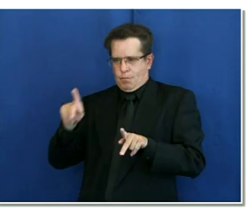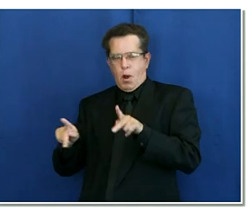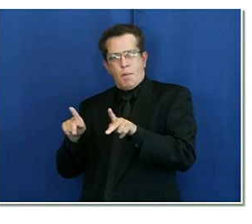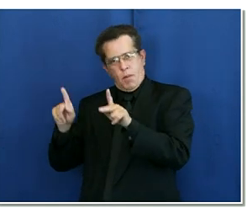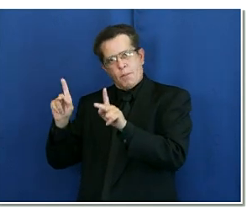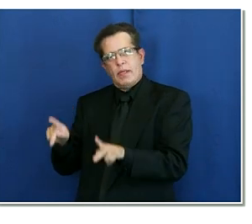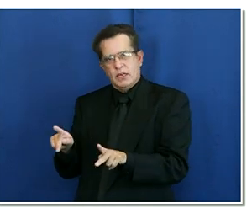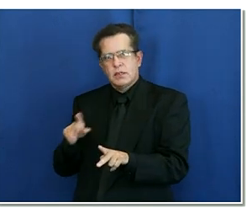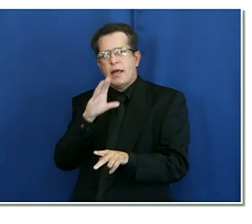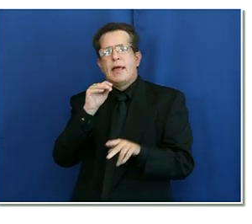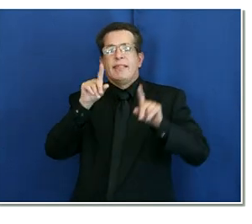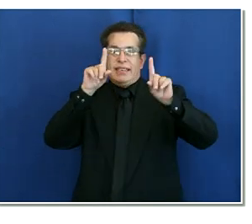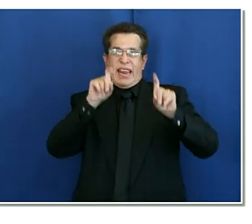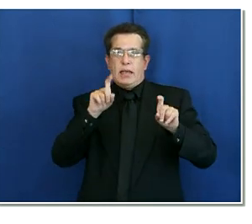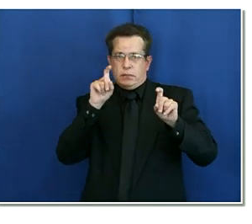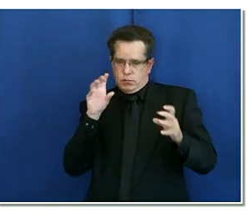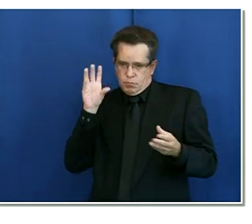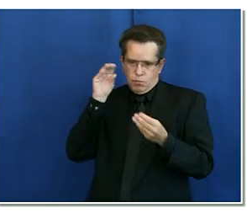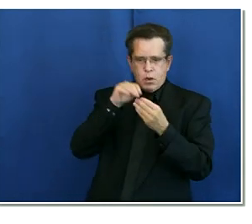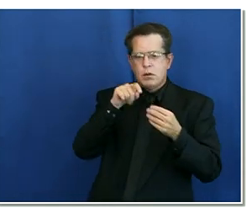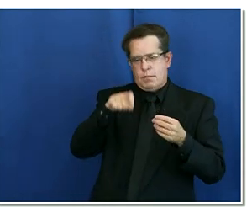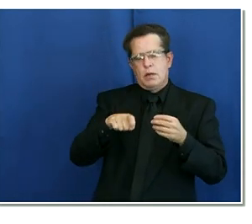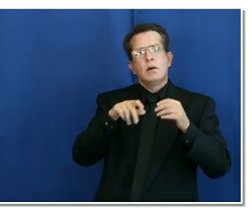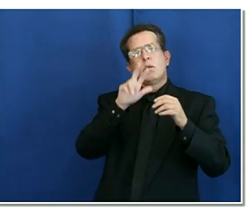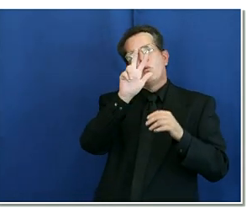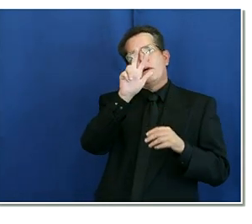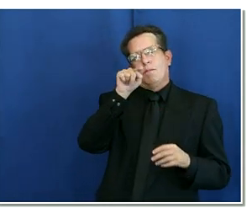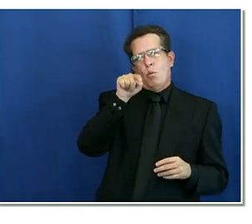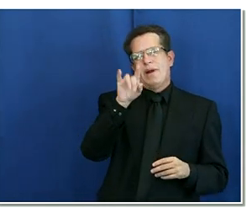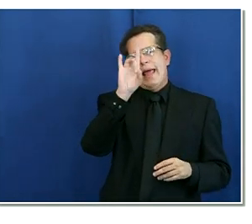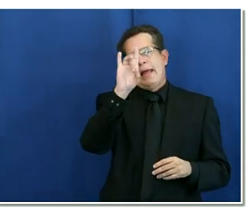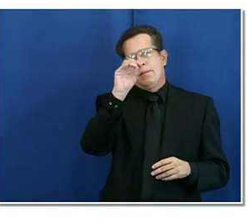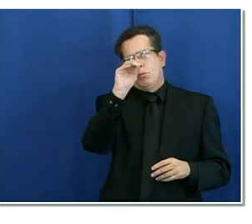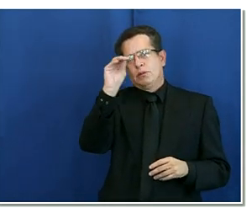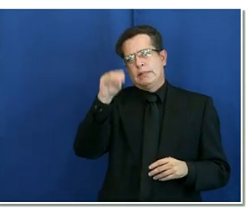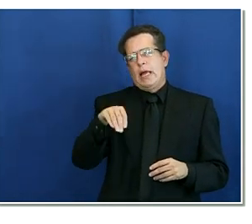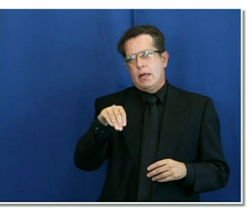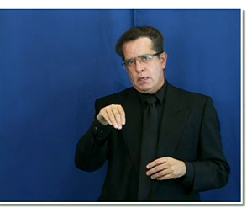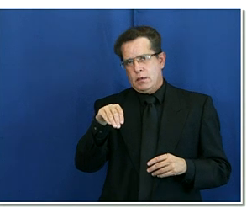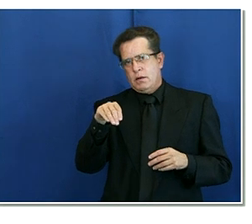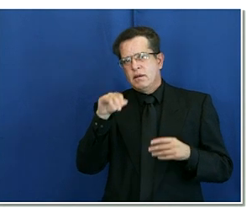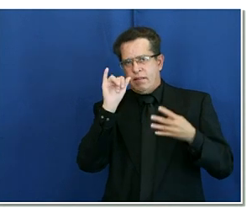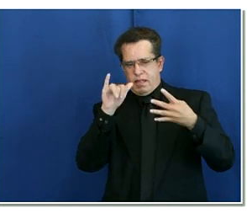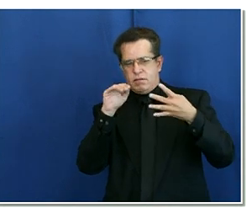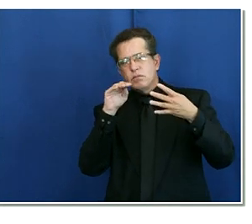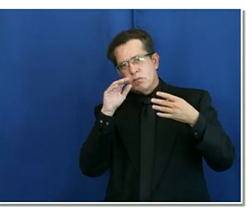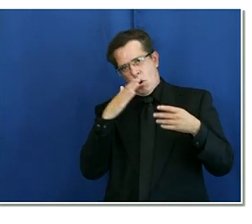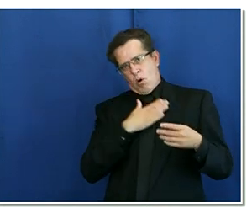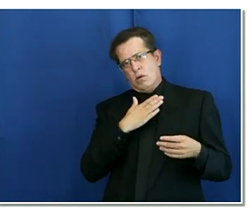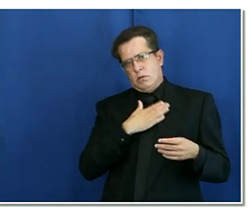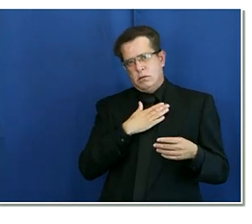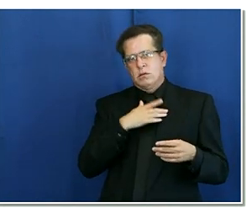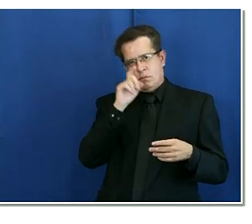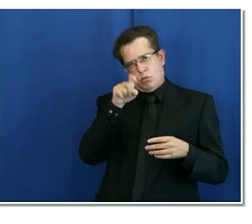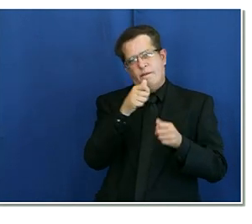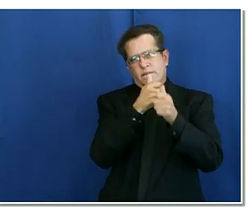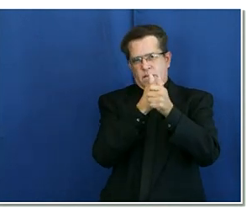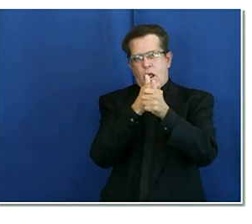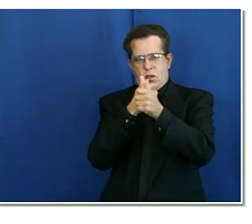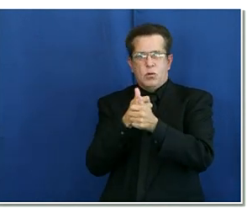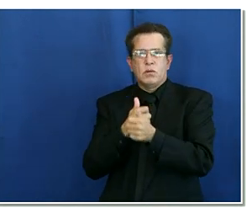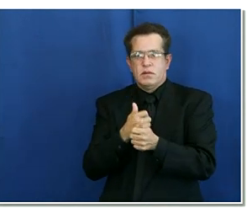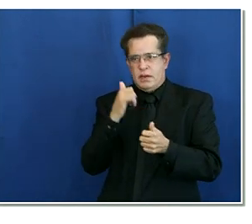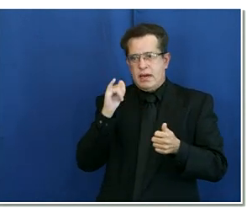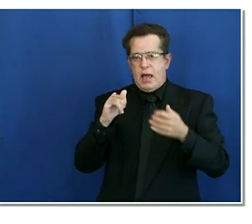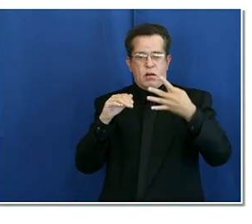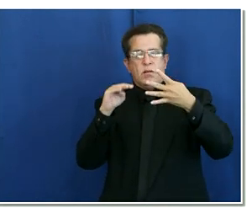the test positivity is calculated at 3.8% test positivity. This is a lower